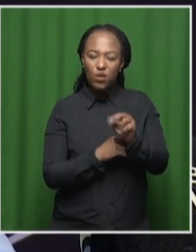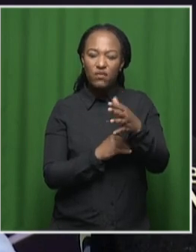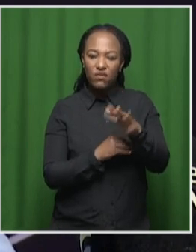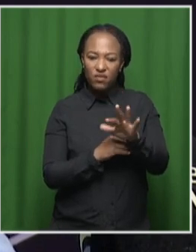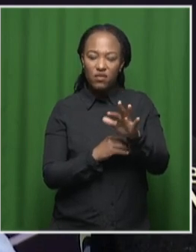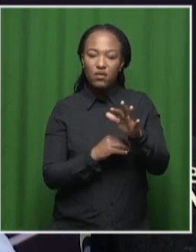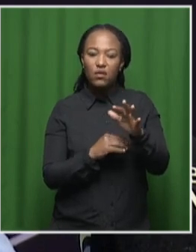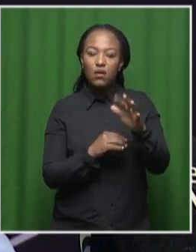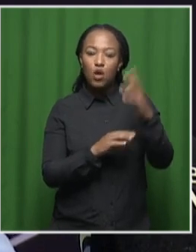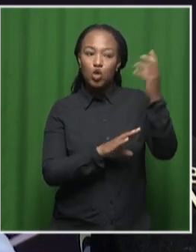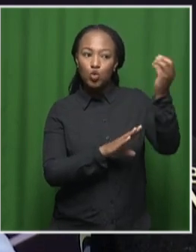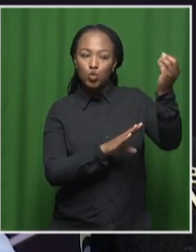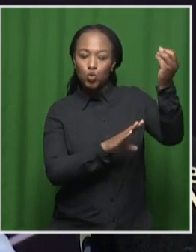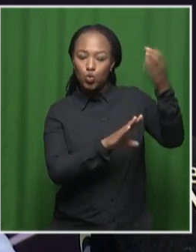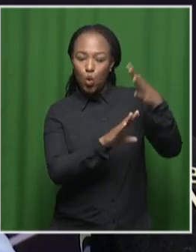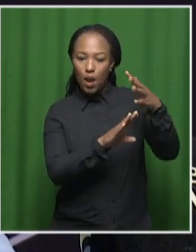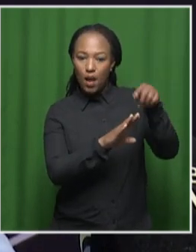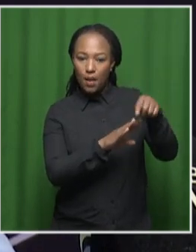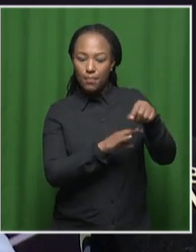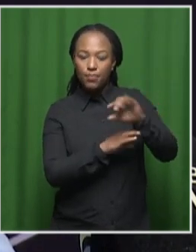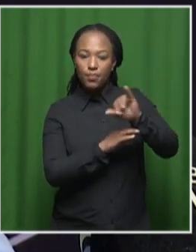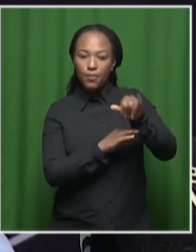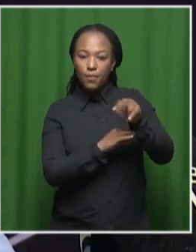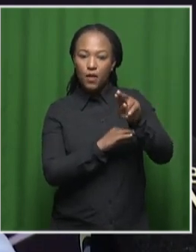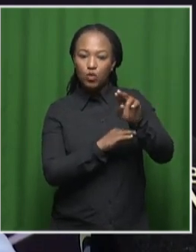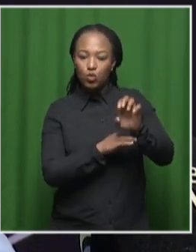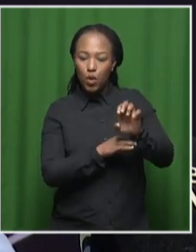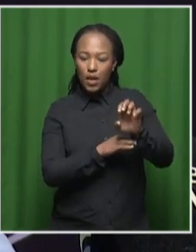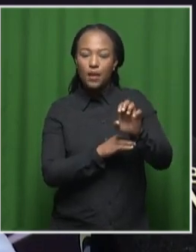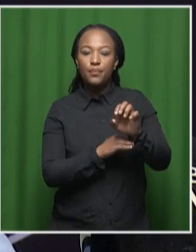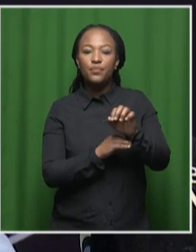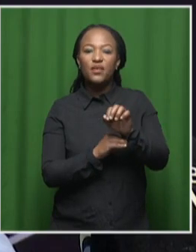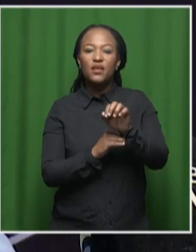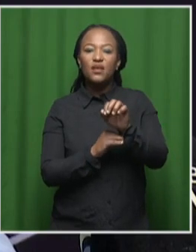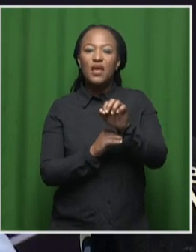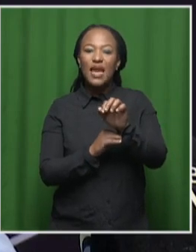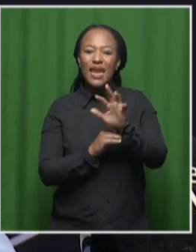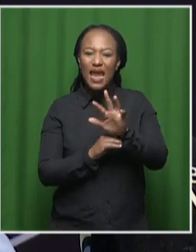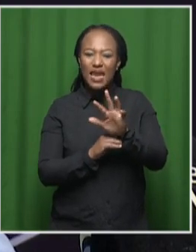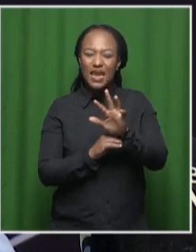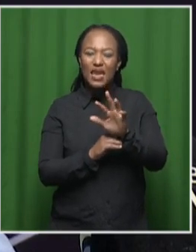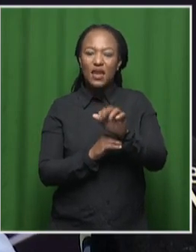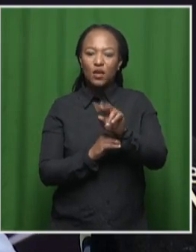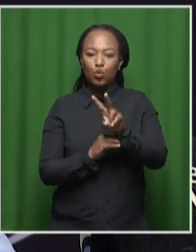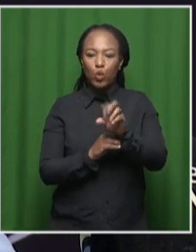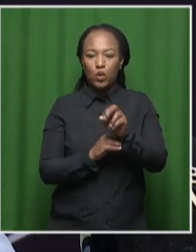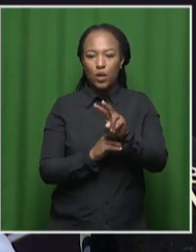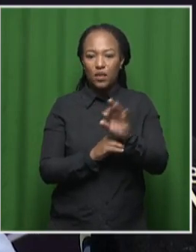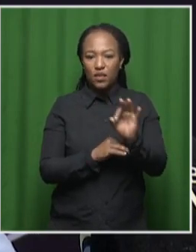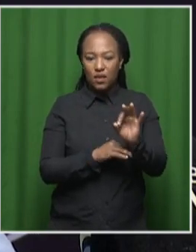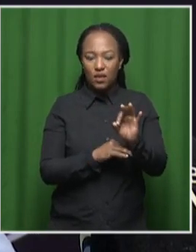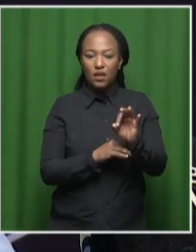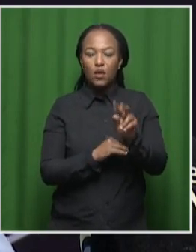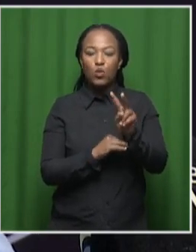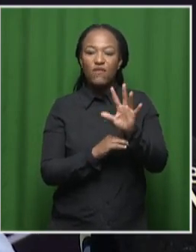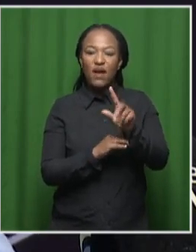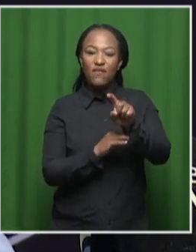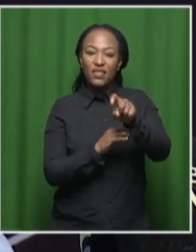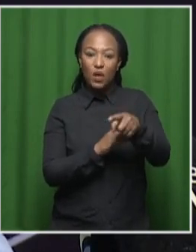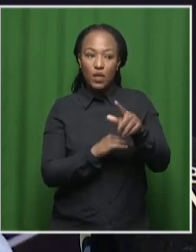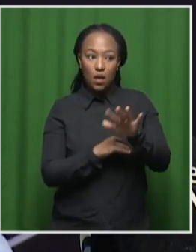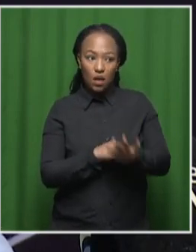mast lights. On June the 9th, 2023, 500 solar geysers will be installed around Funtown